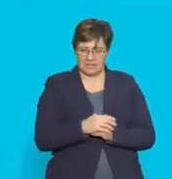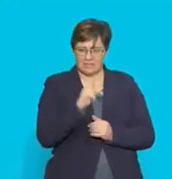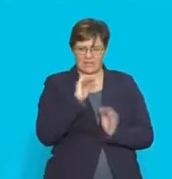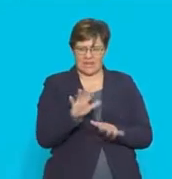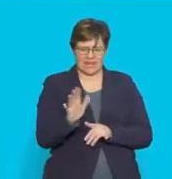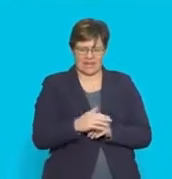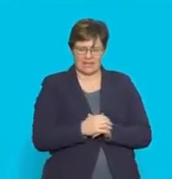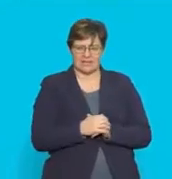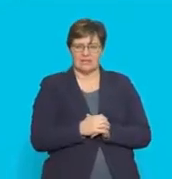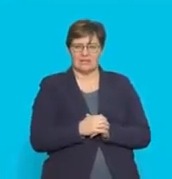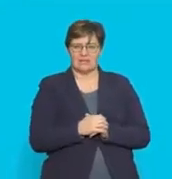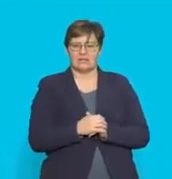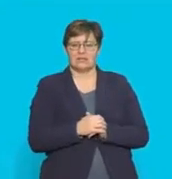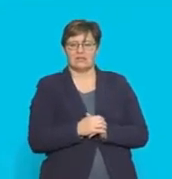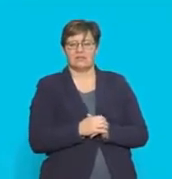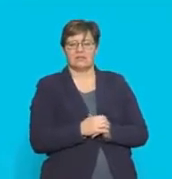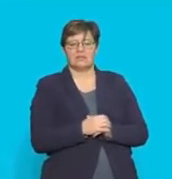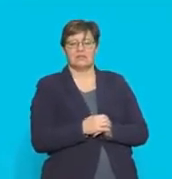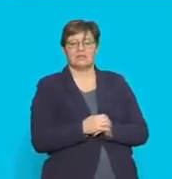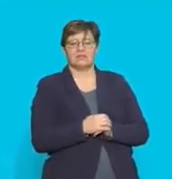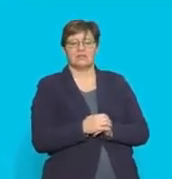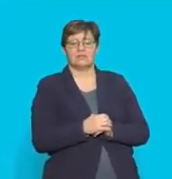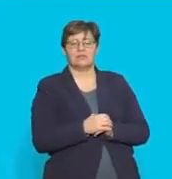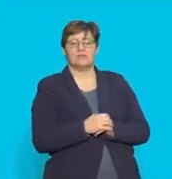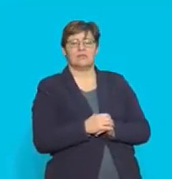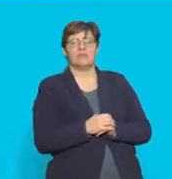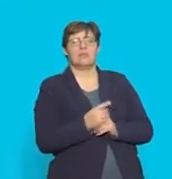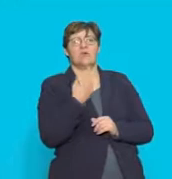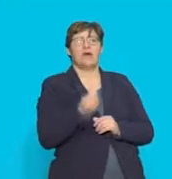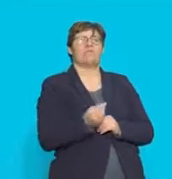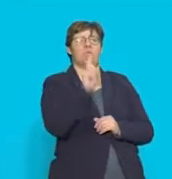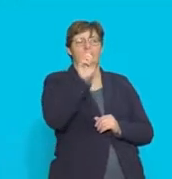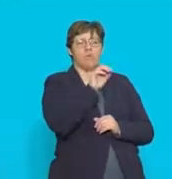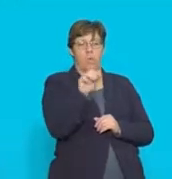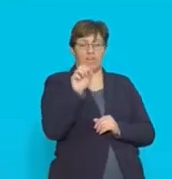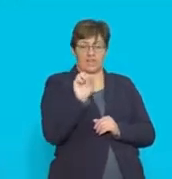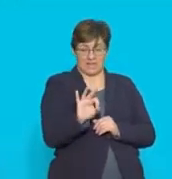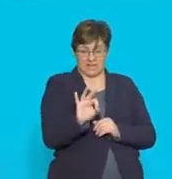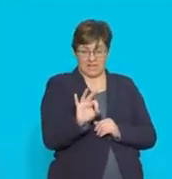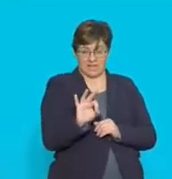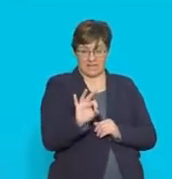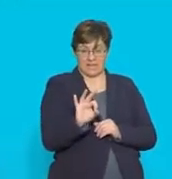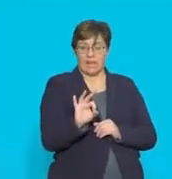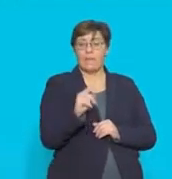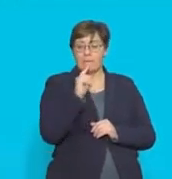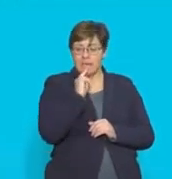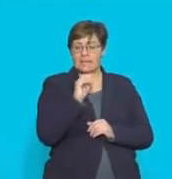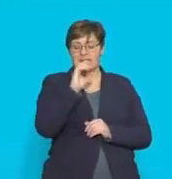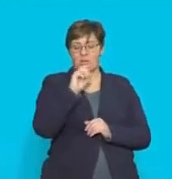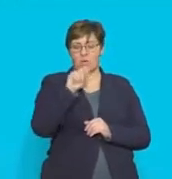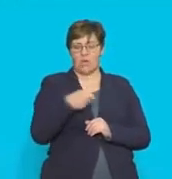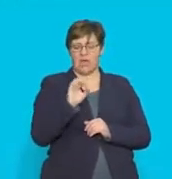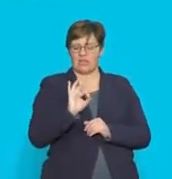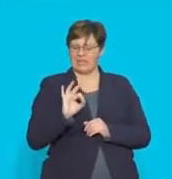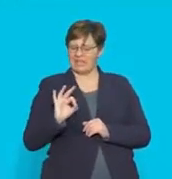will just be 0 over 3. If I have 1 over 3, right, this will be like